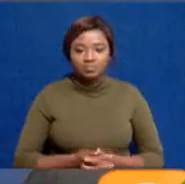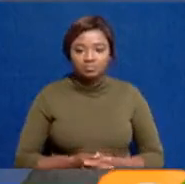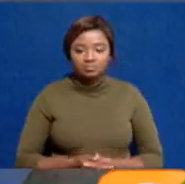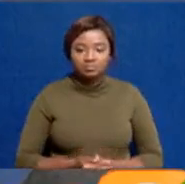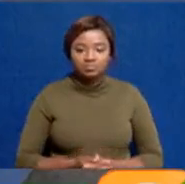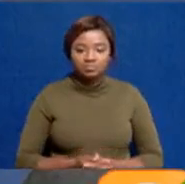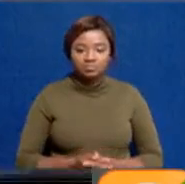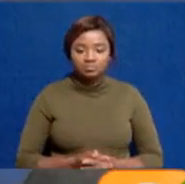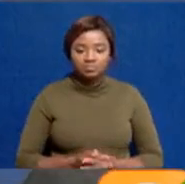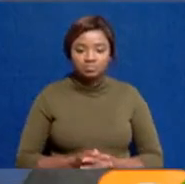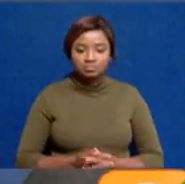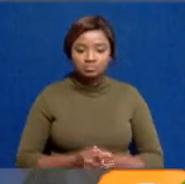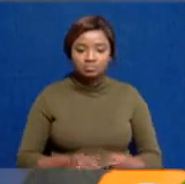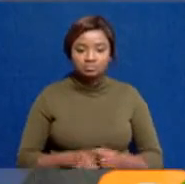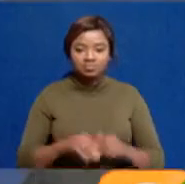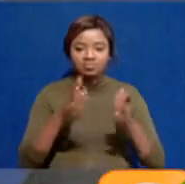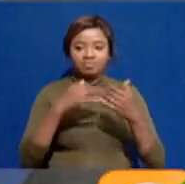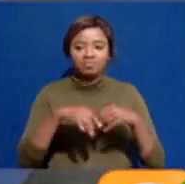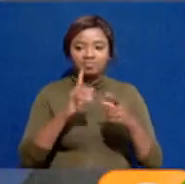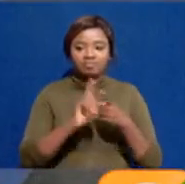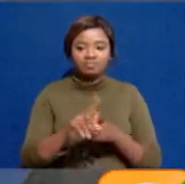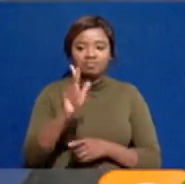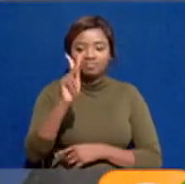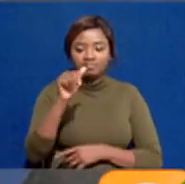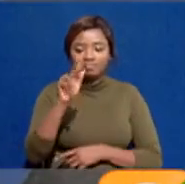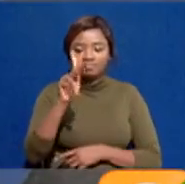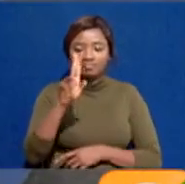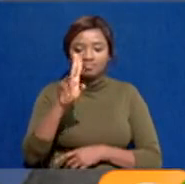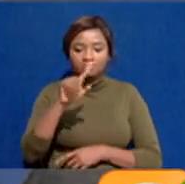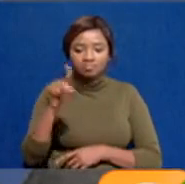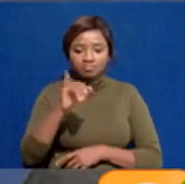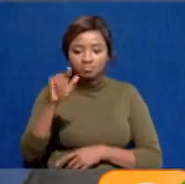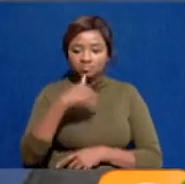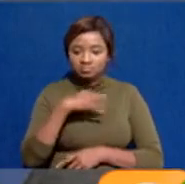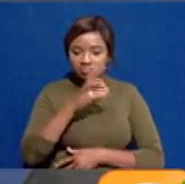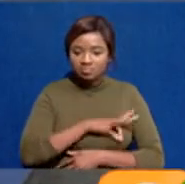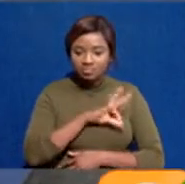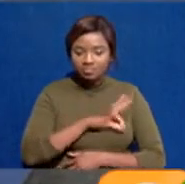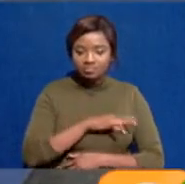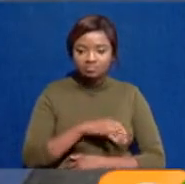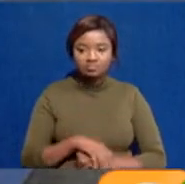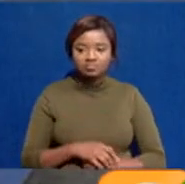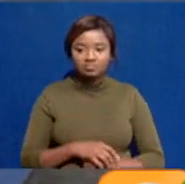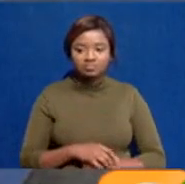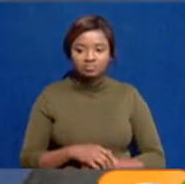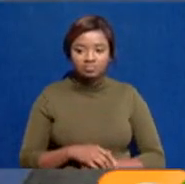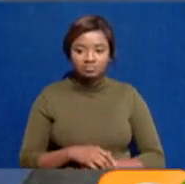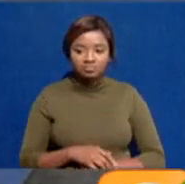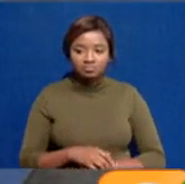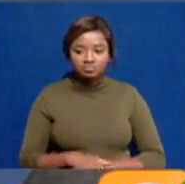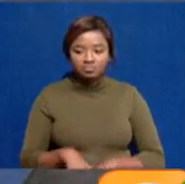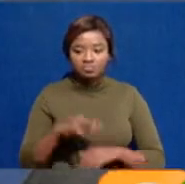and listed firm, Kakuzi PLC has posted a net profit of 846 million Kenya shillings for the financial year